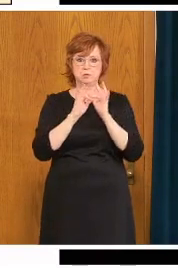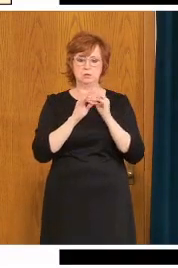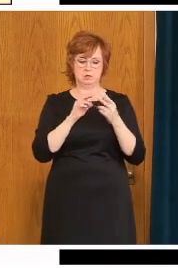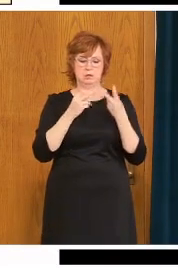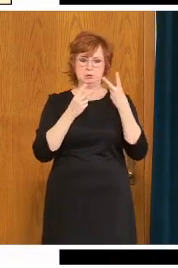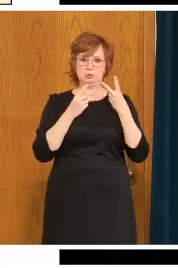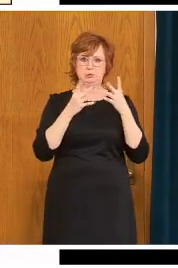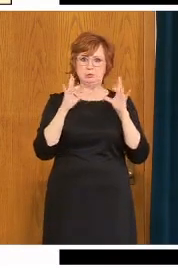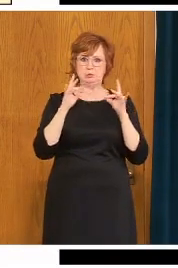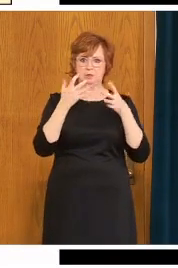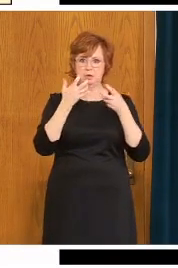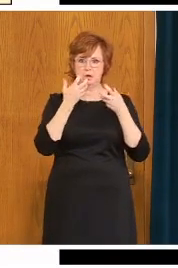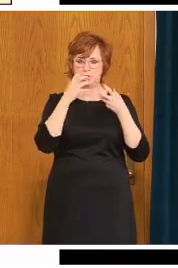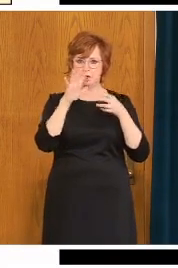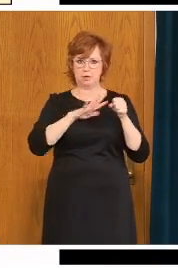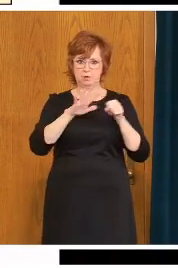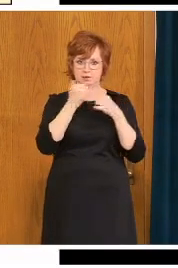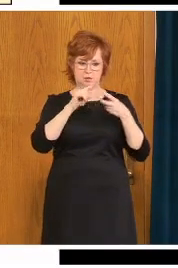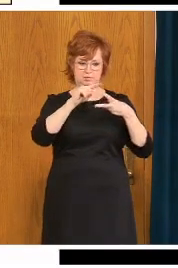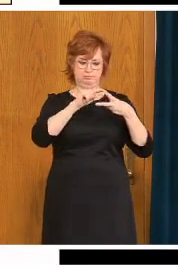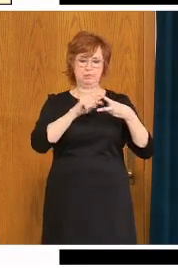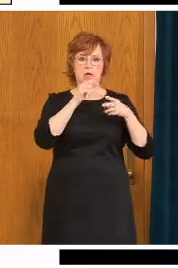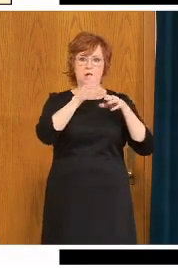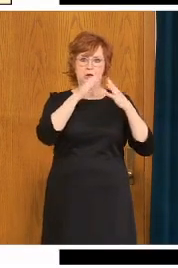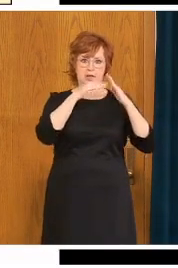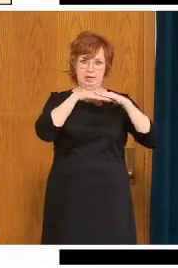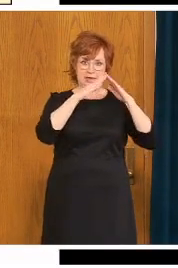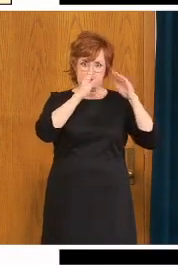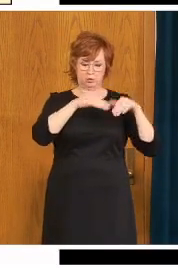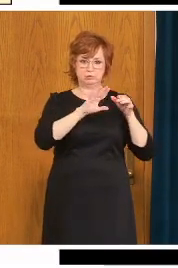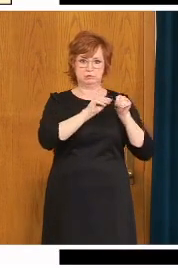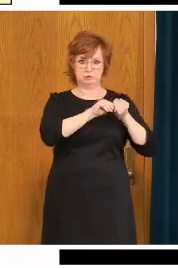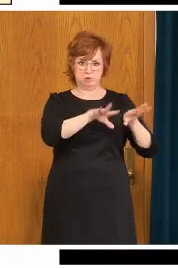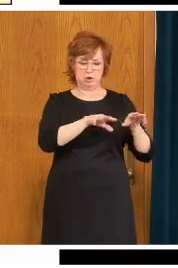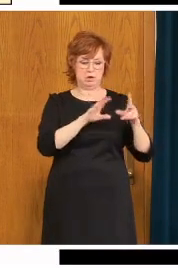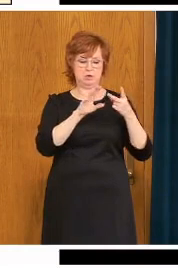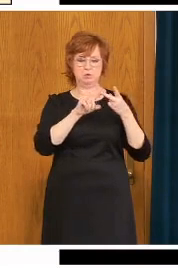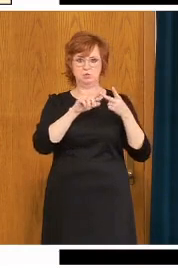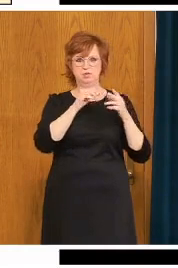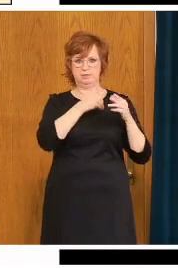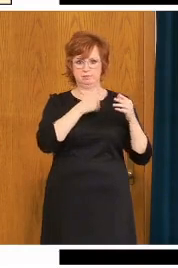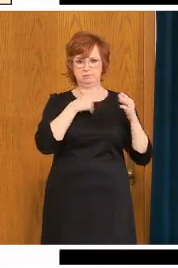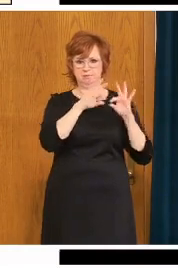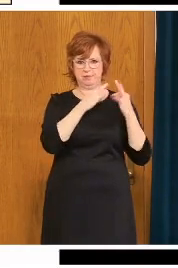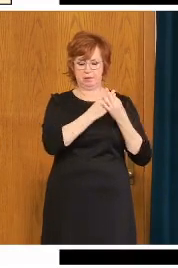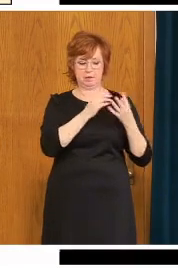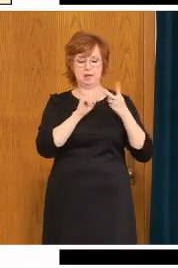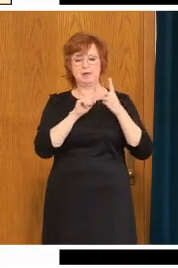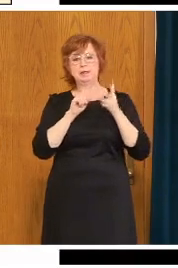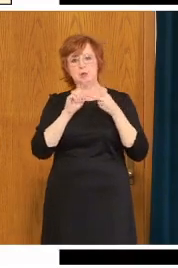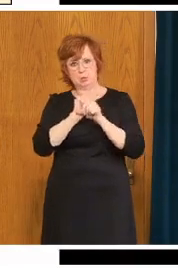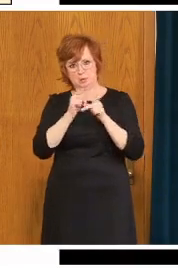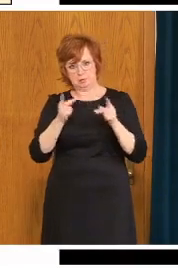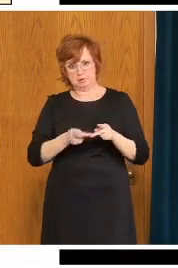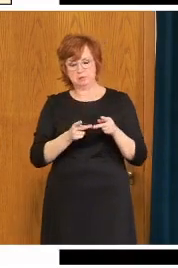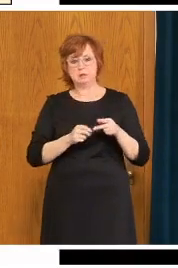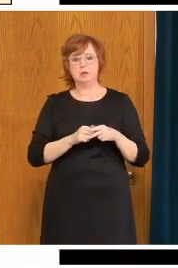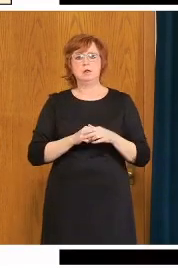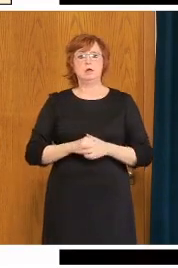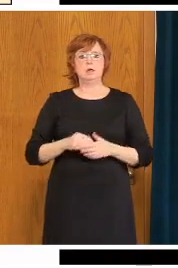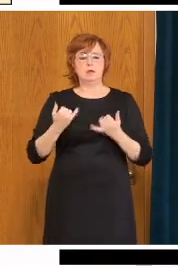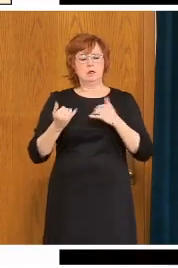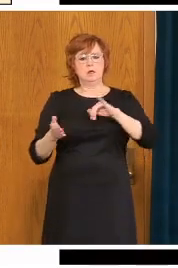places where transmission is continuing. And of course, if we're out and about shopping,